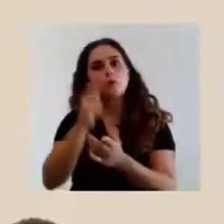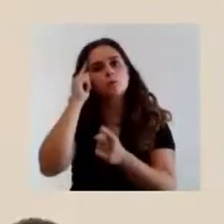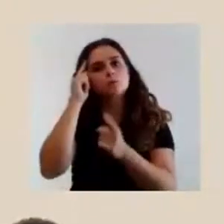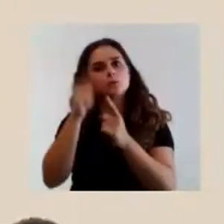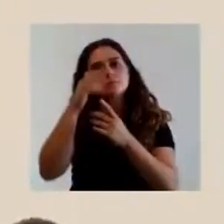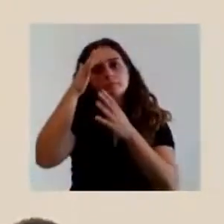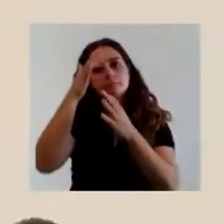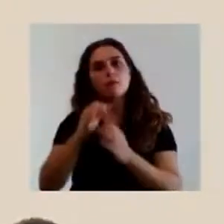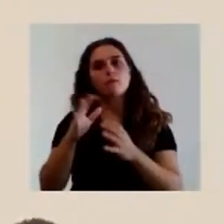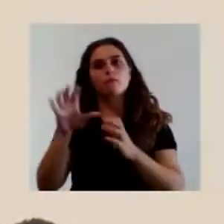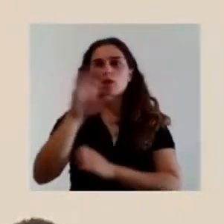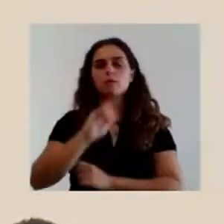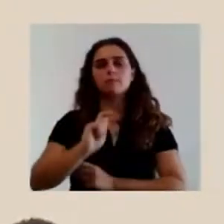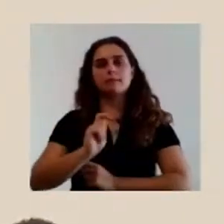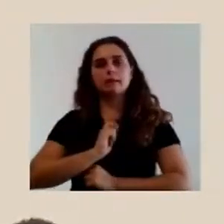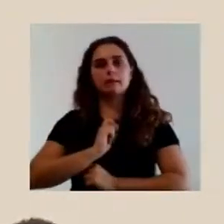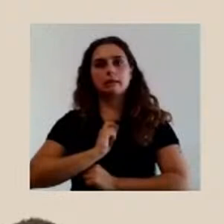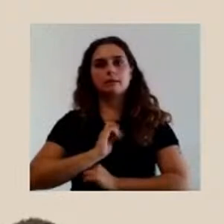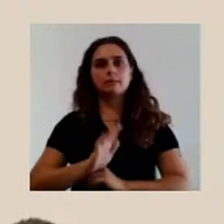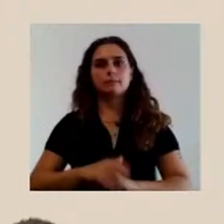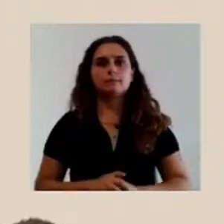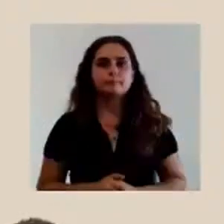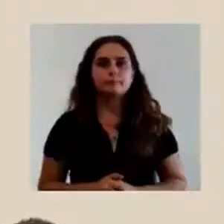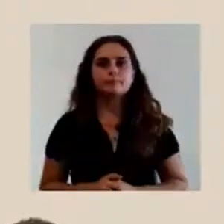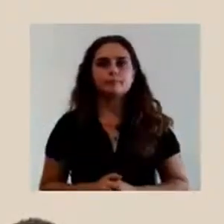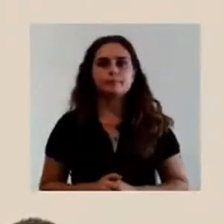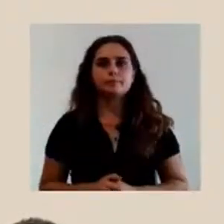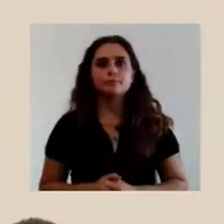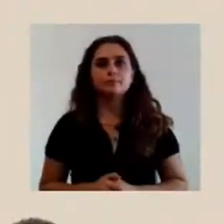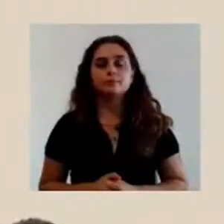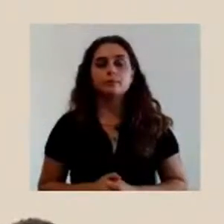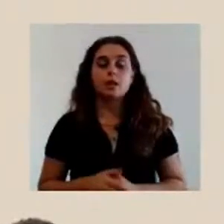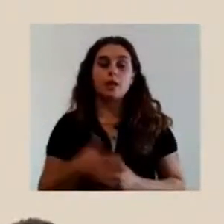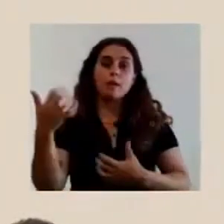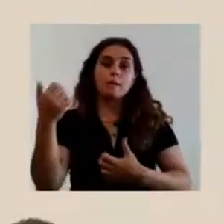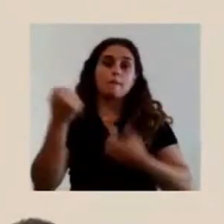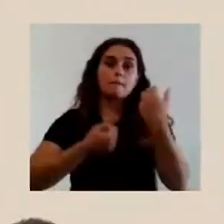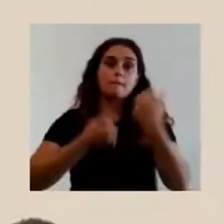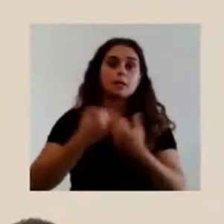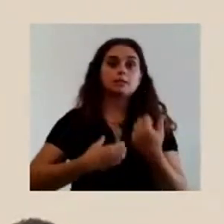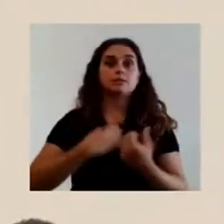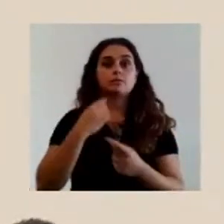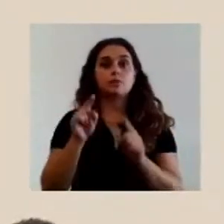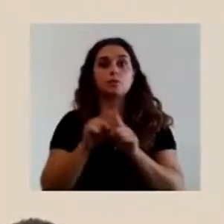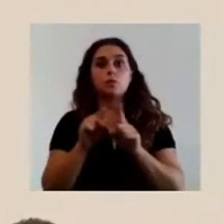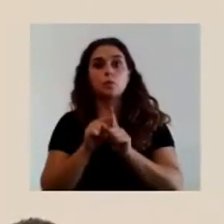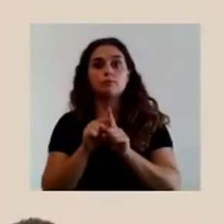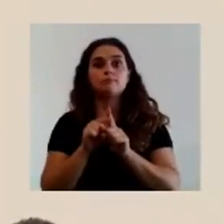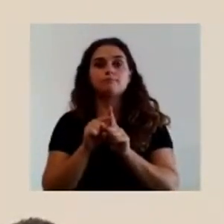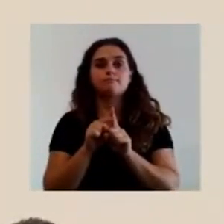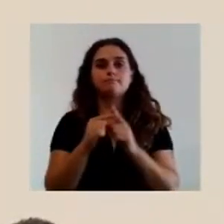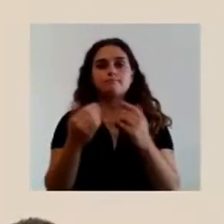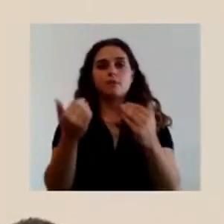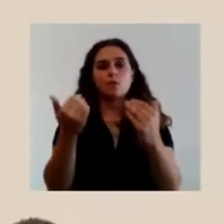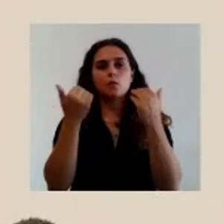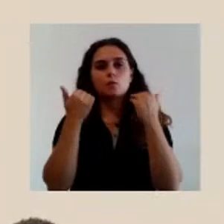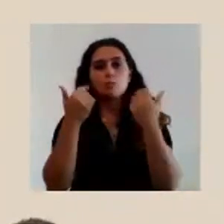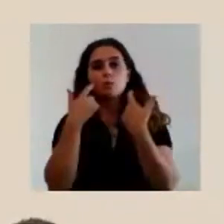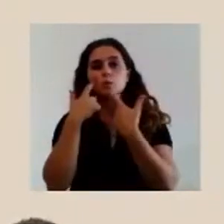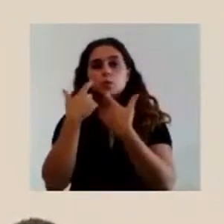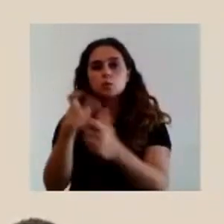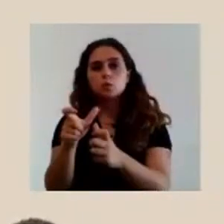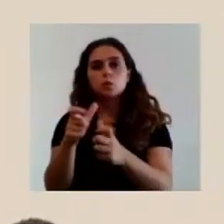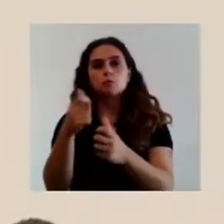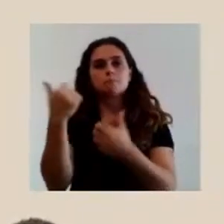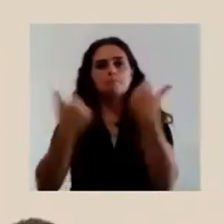in ethical and humane ways. For machines, it means utilizing effective oversight and control